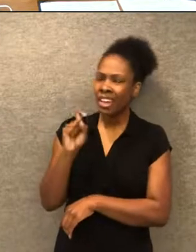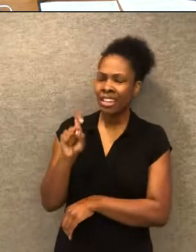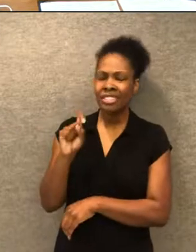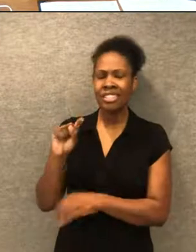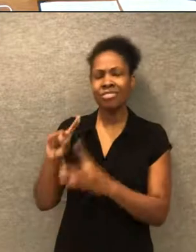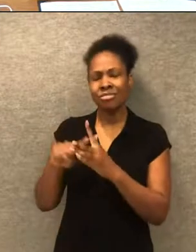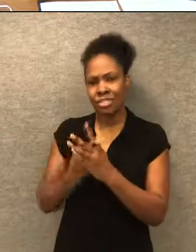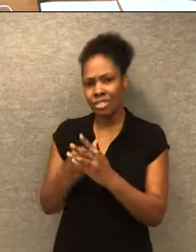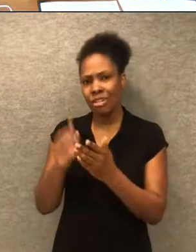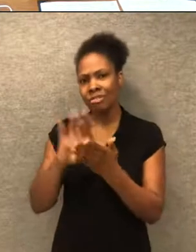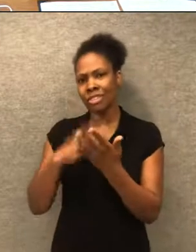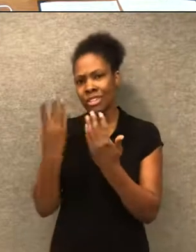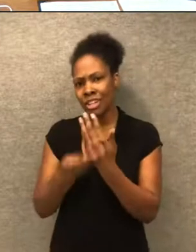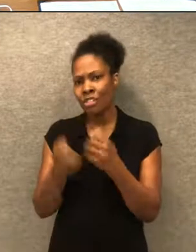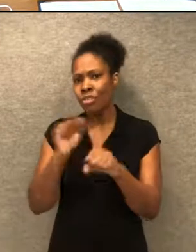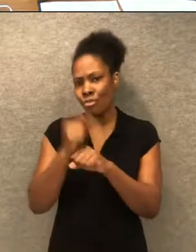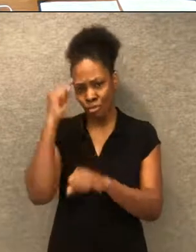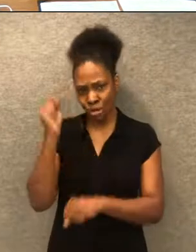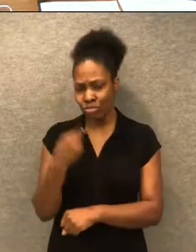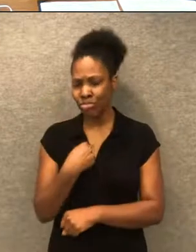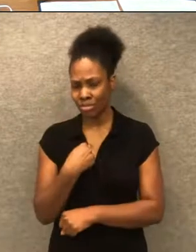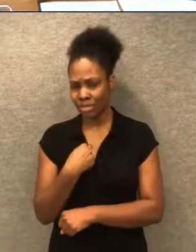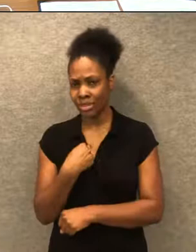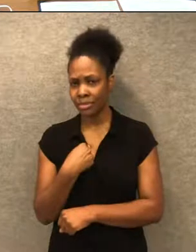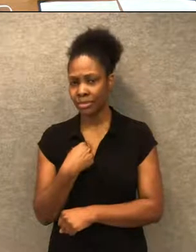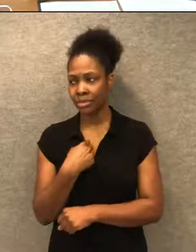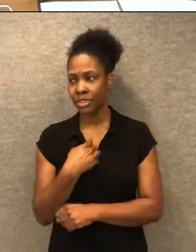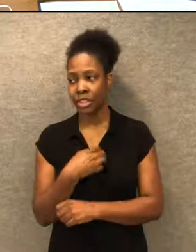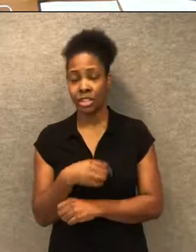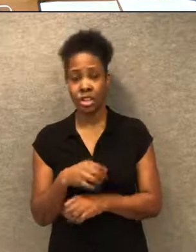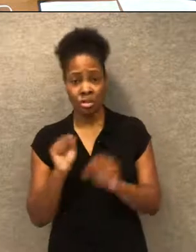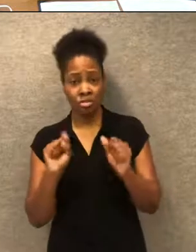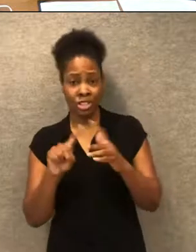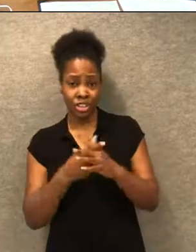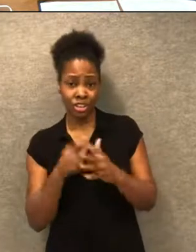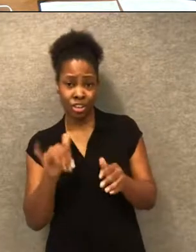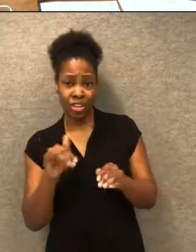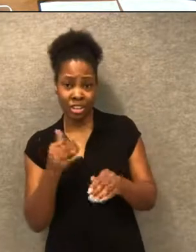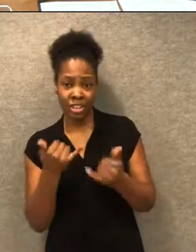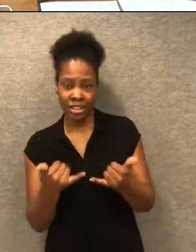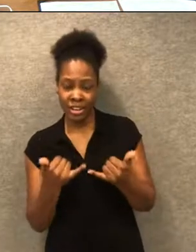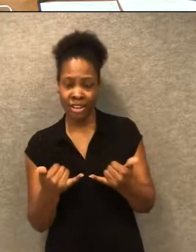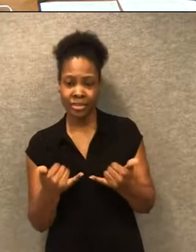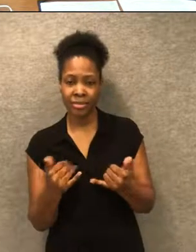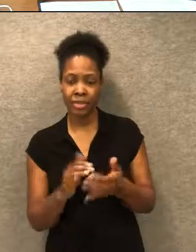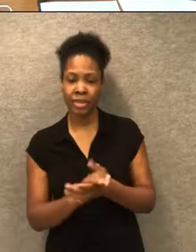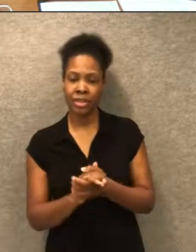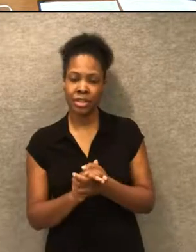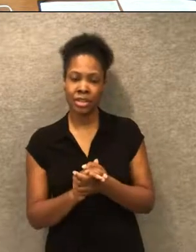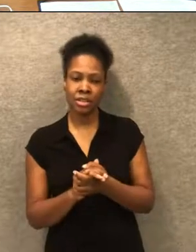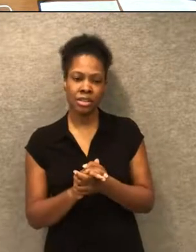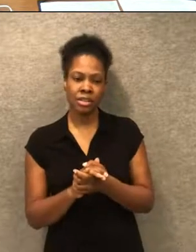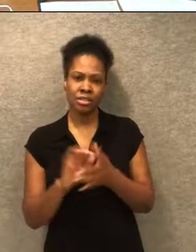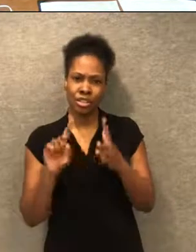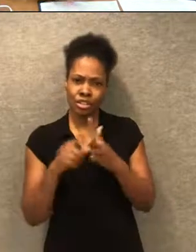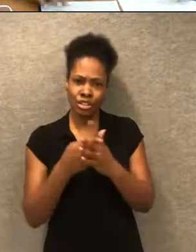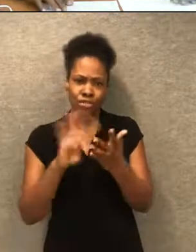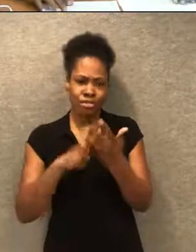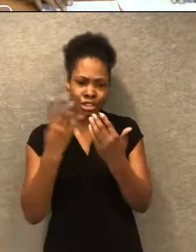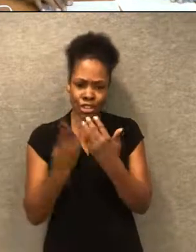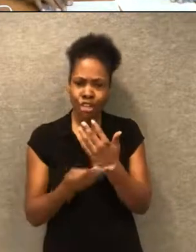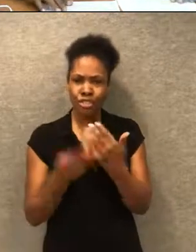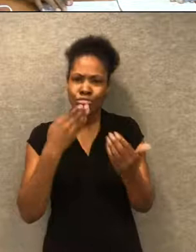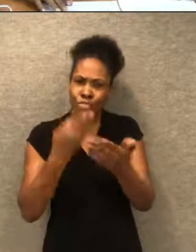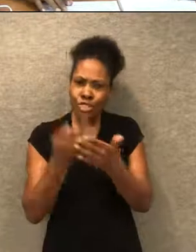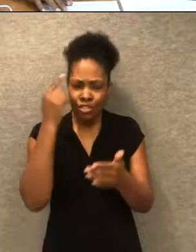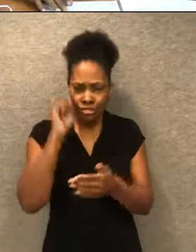me. So I think that that's something that we can do early on. Find the schedule that you know works for you